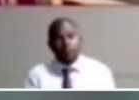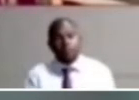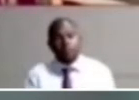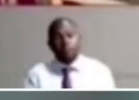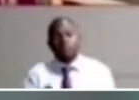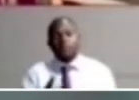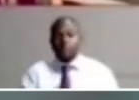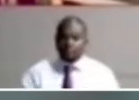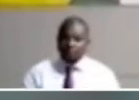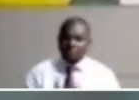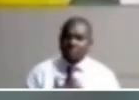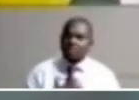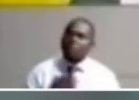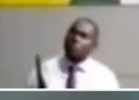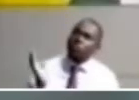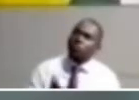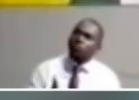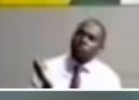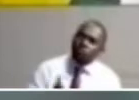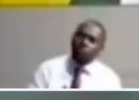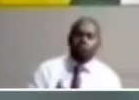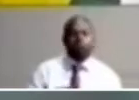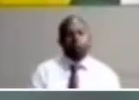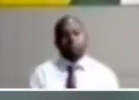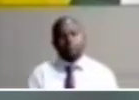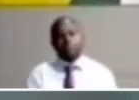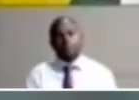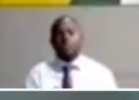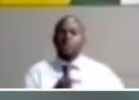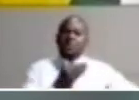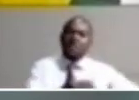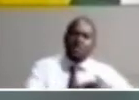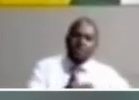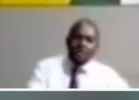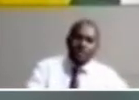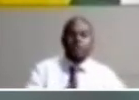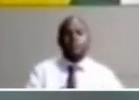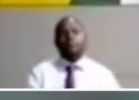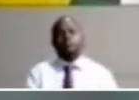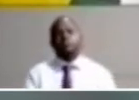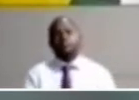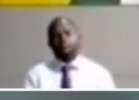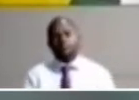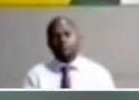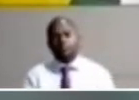The visitors he has received, the neighbors,